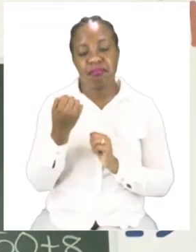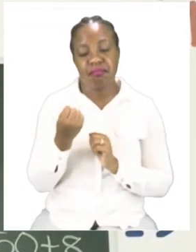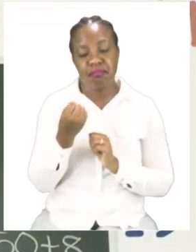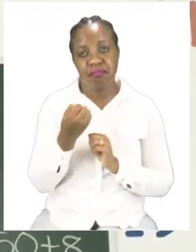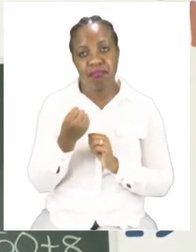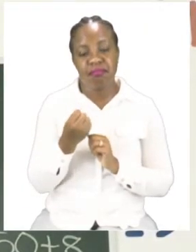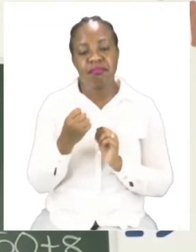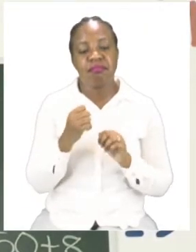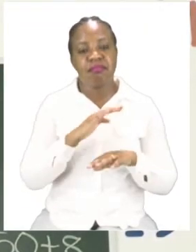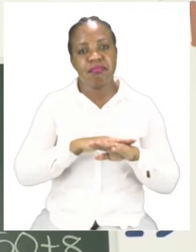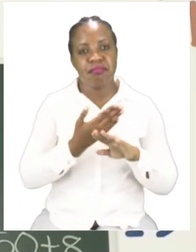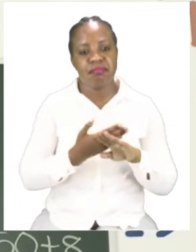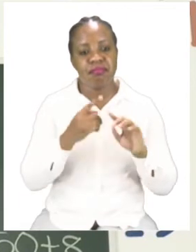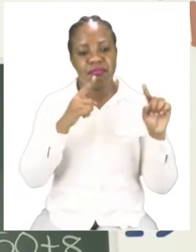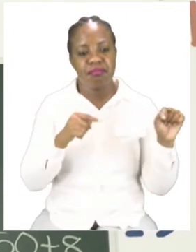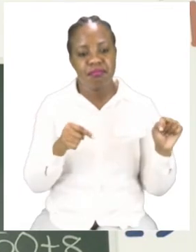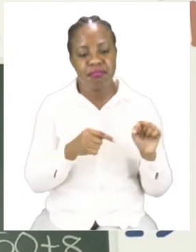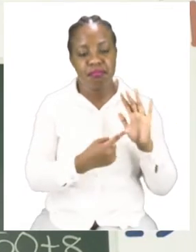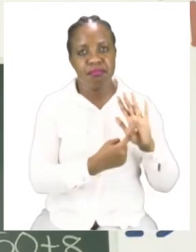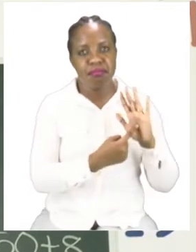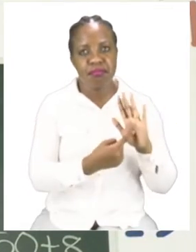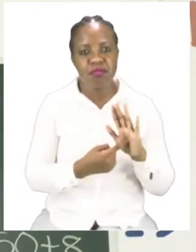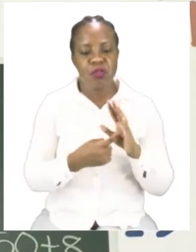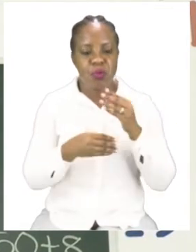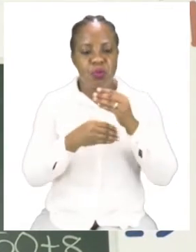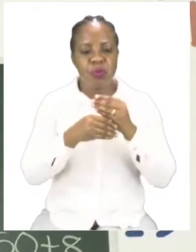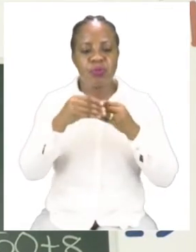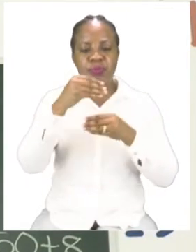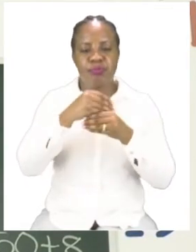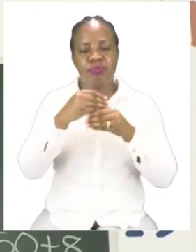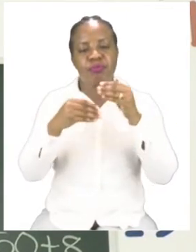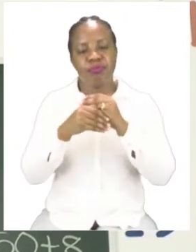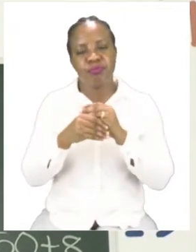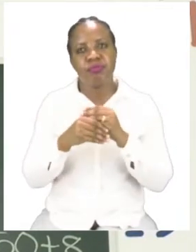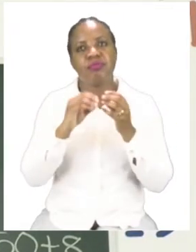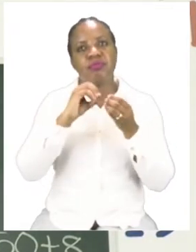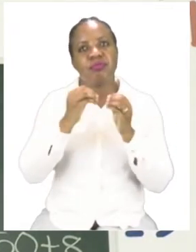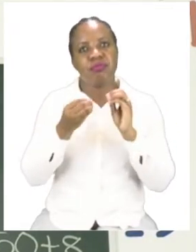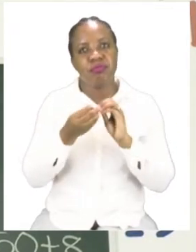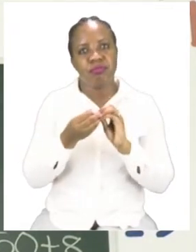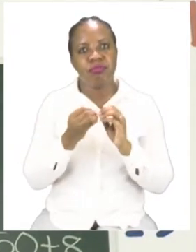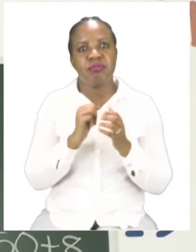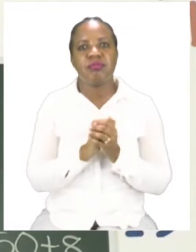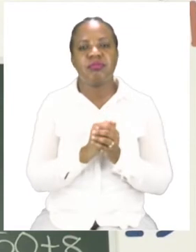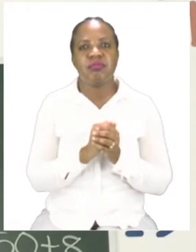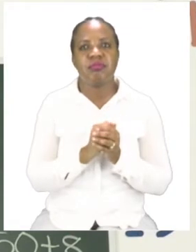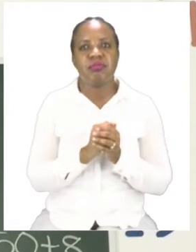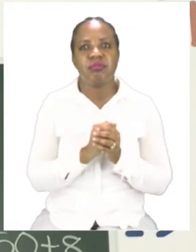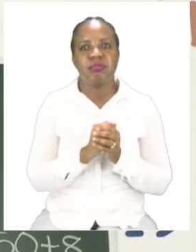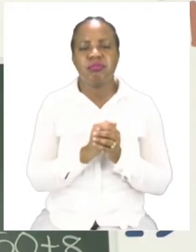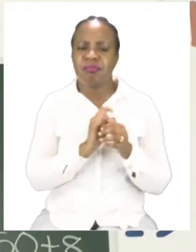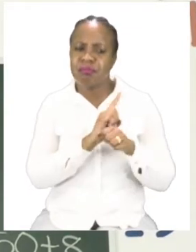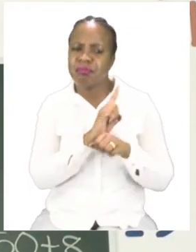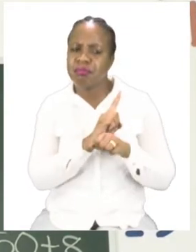you, and we are going to build the number. Now, the first important number that we're going to build